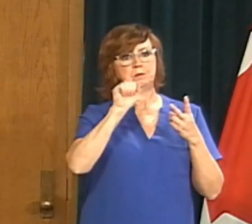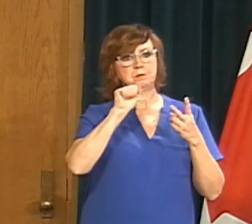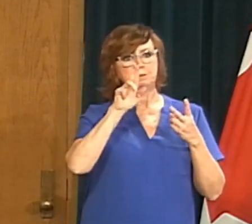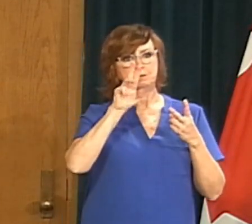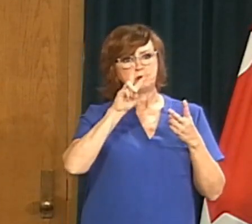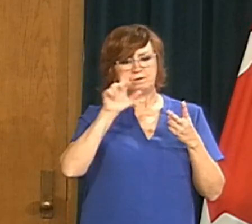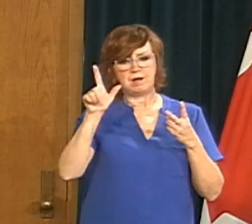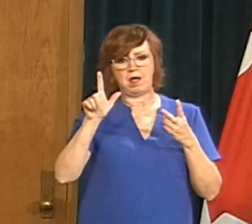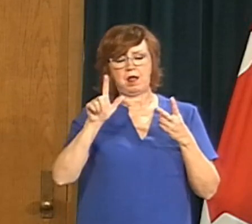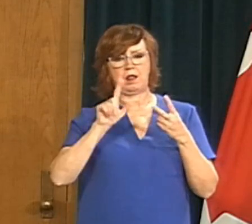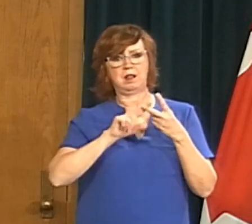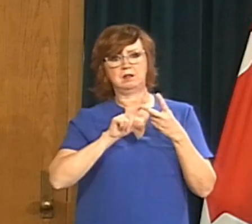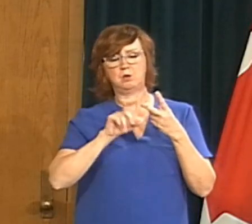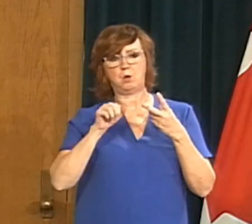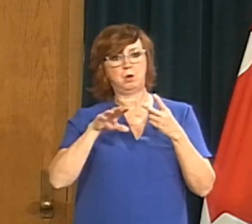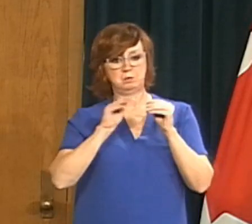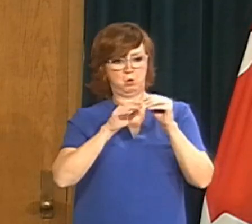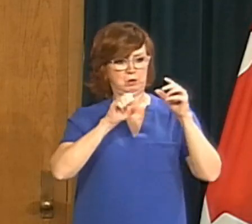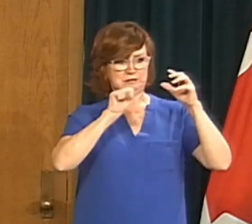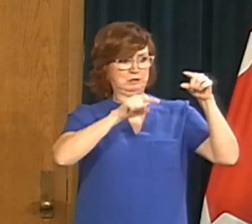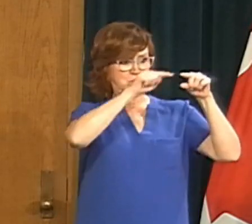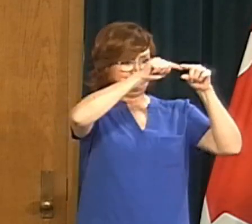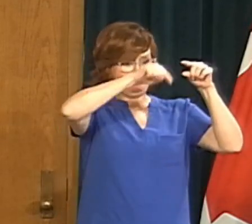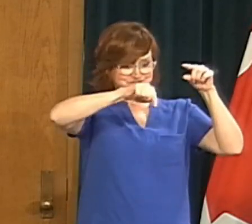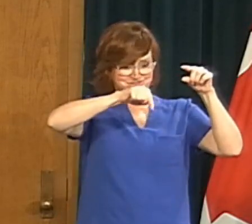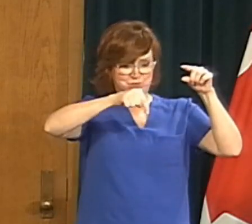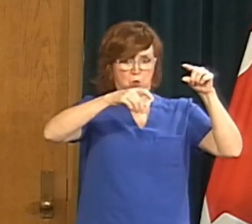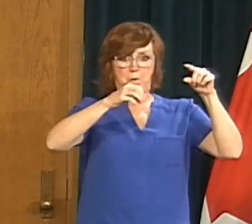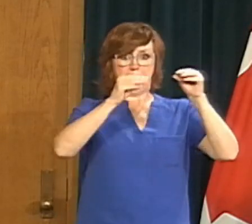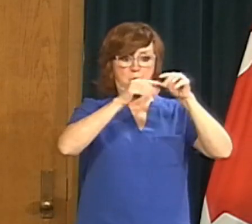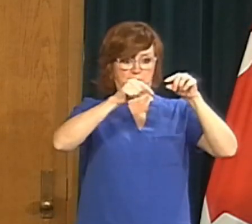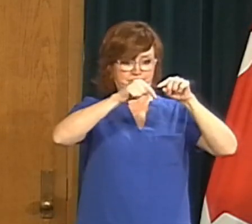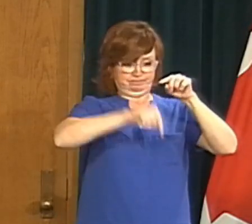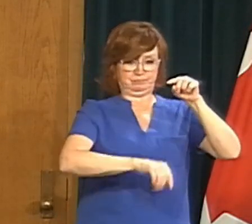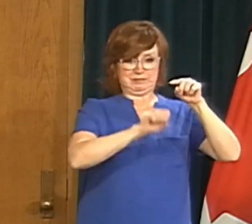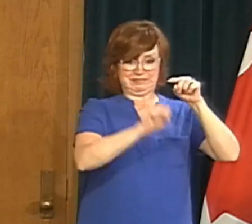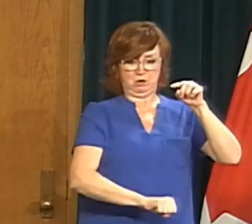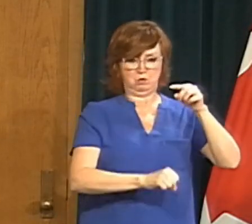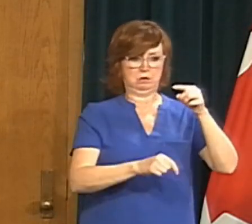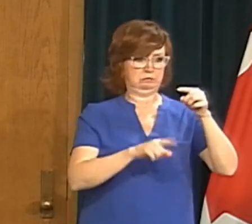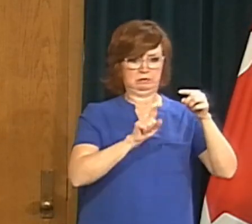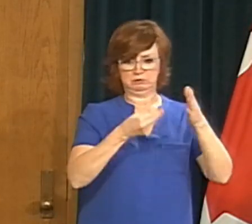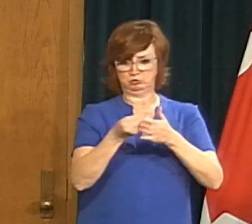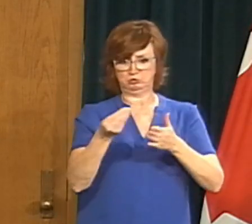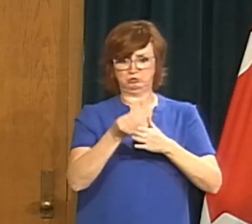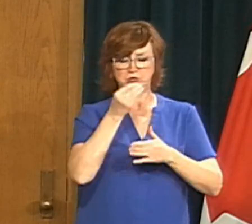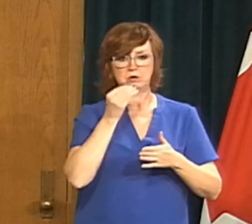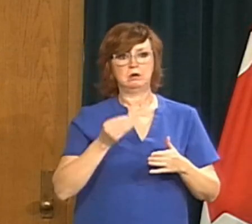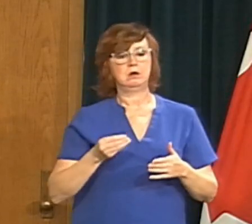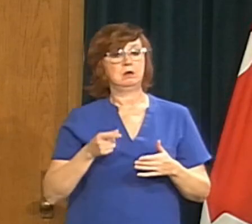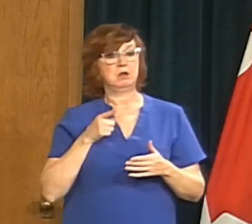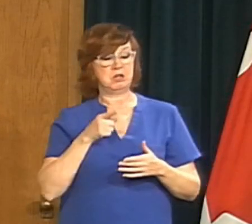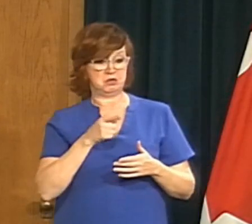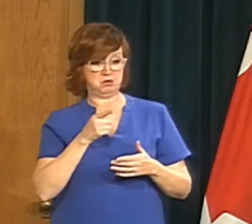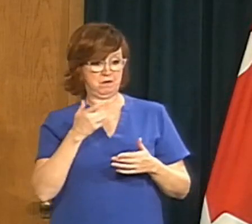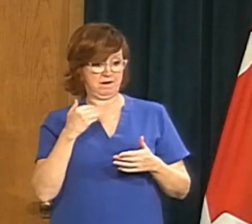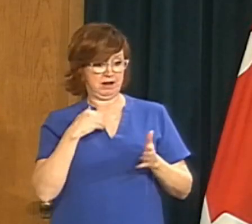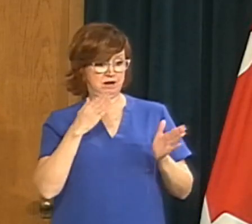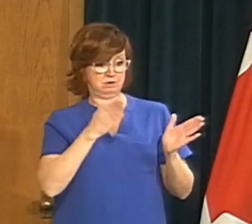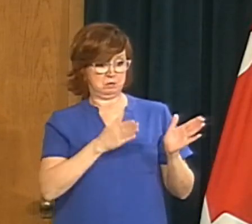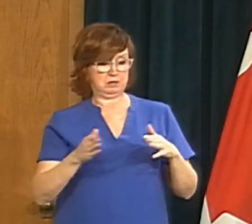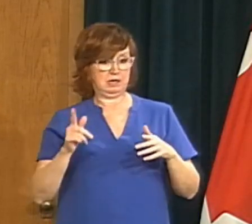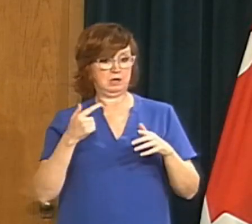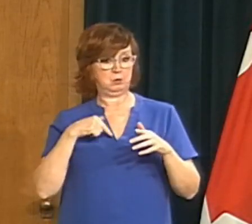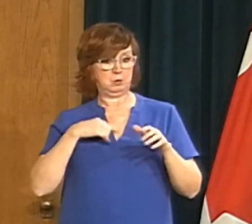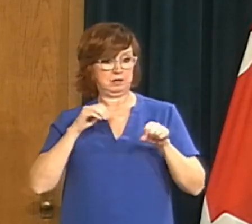south. Is there any thought to providing more food security for communities like that by